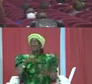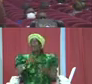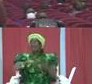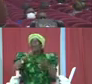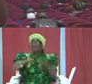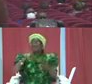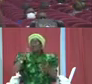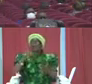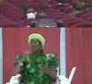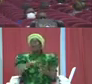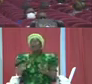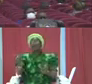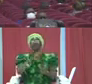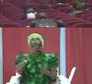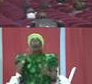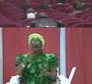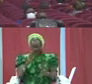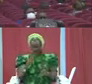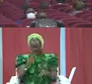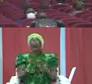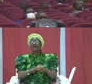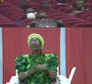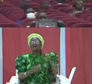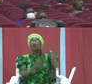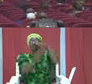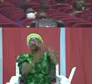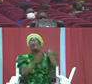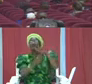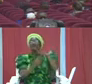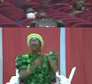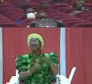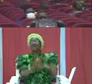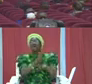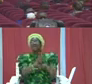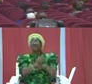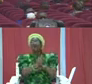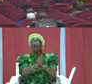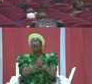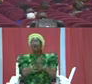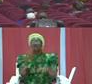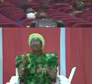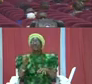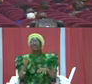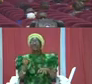you are on the mountaintop, the air is fresh.